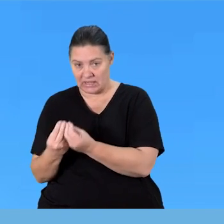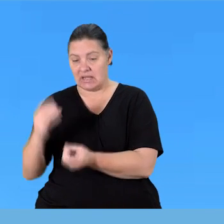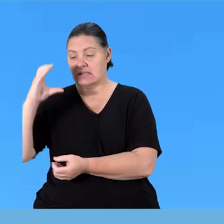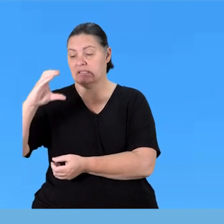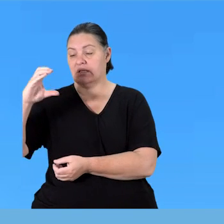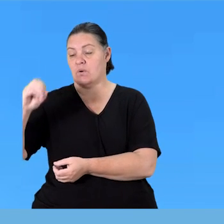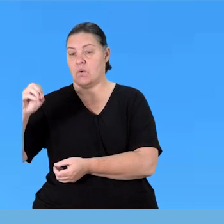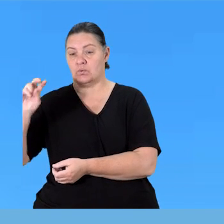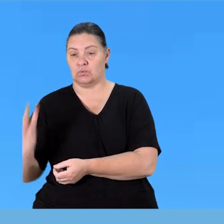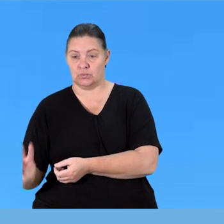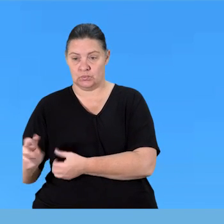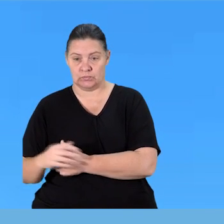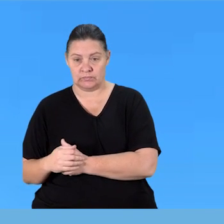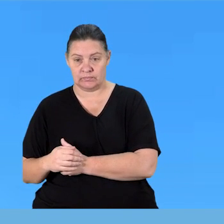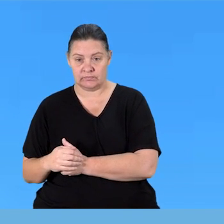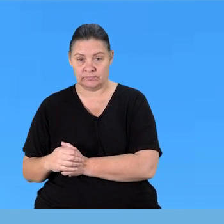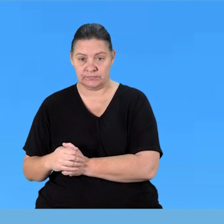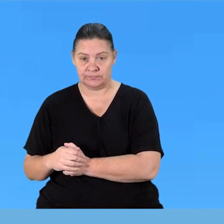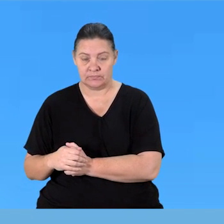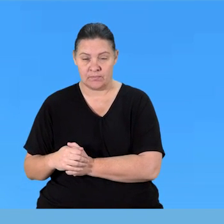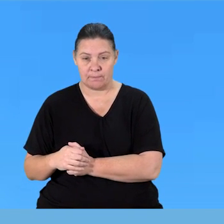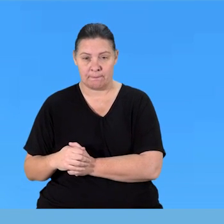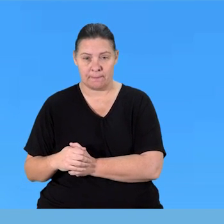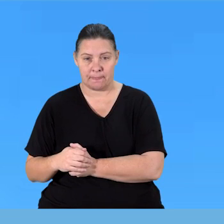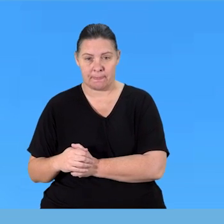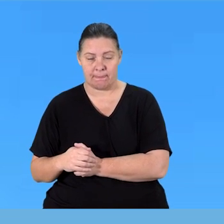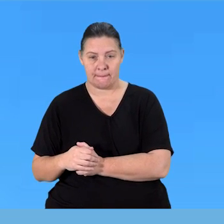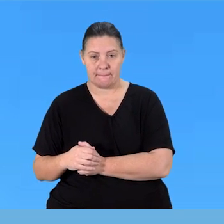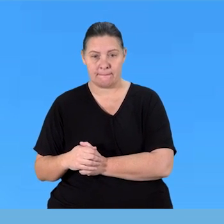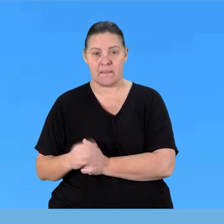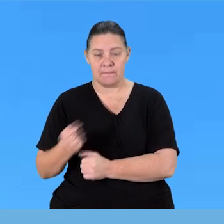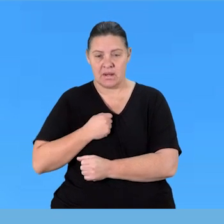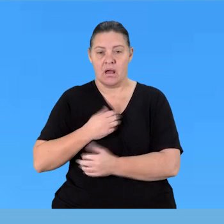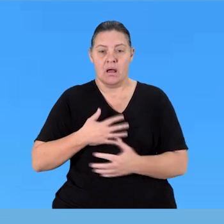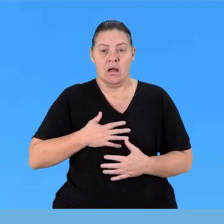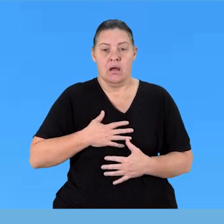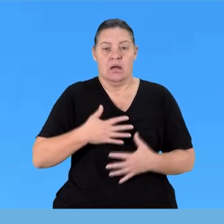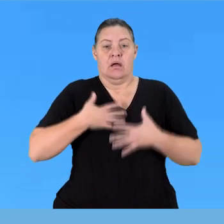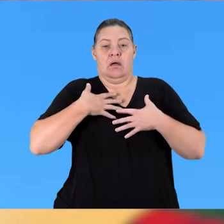product being the CO2. That is our carbon dioxide, what we breathe out.